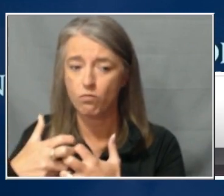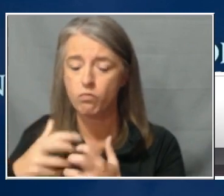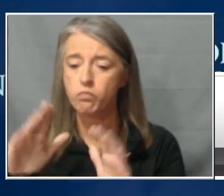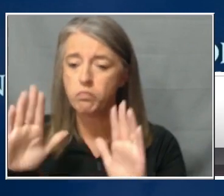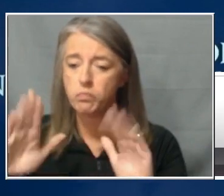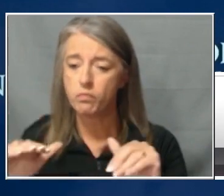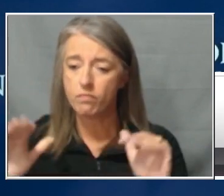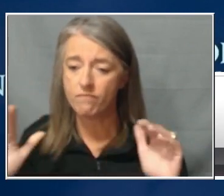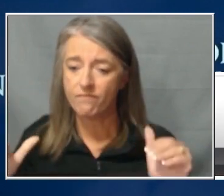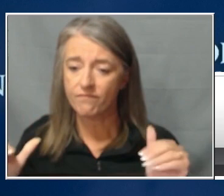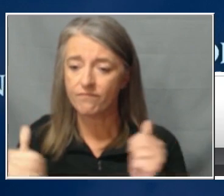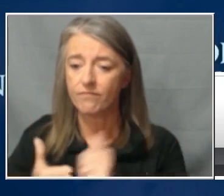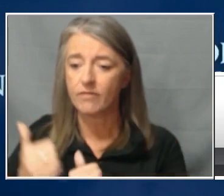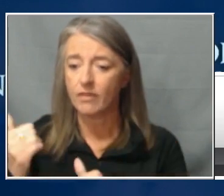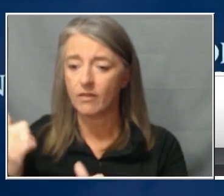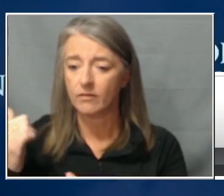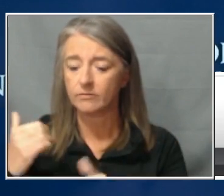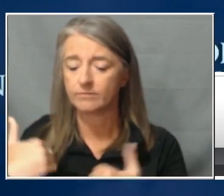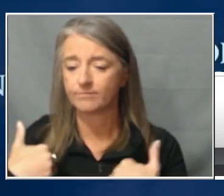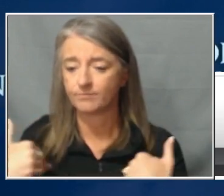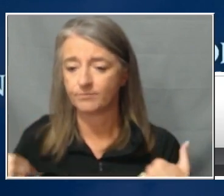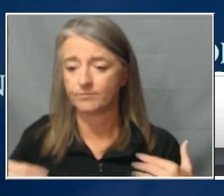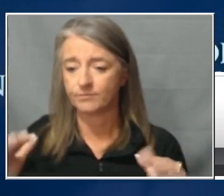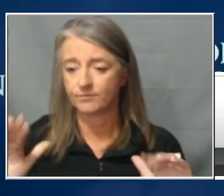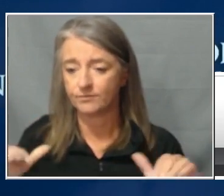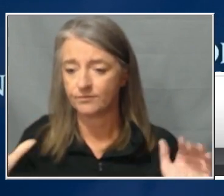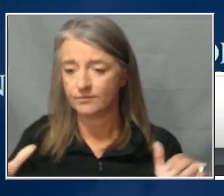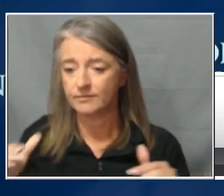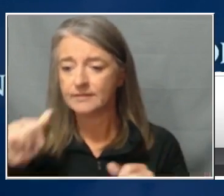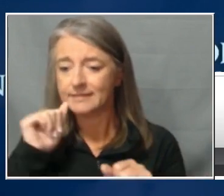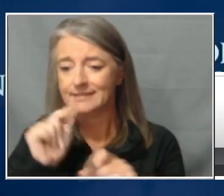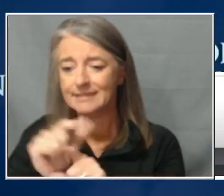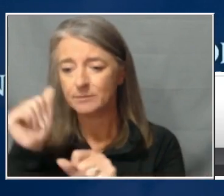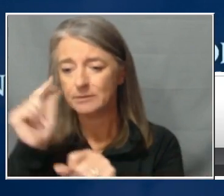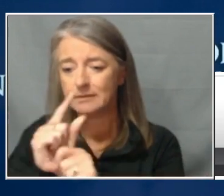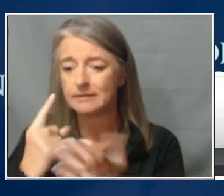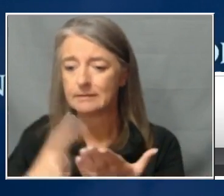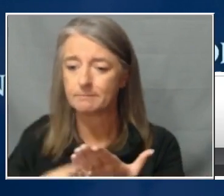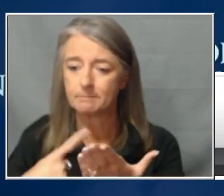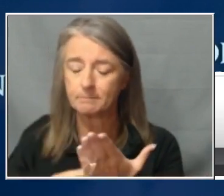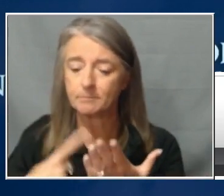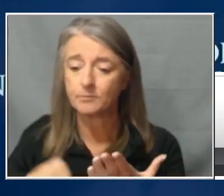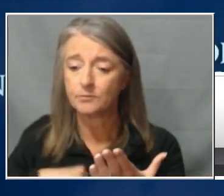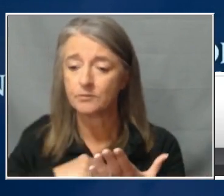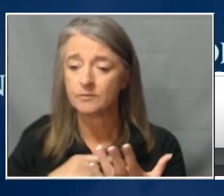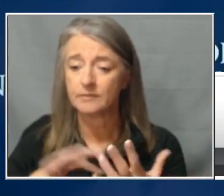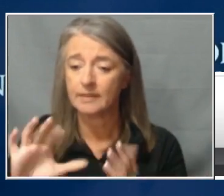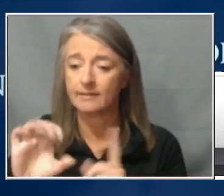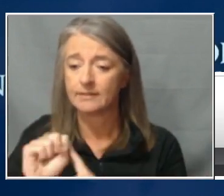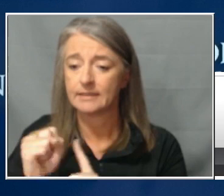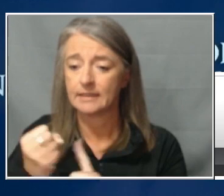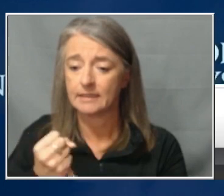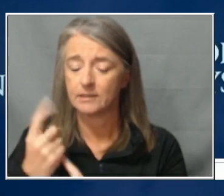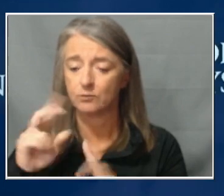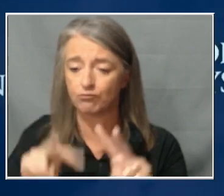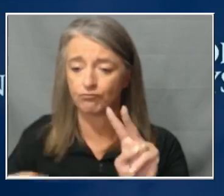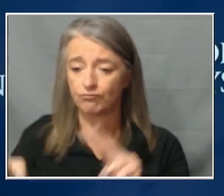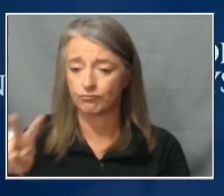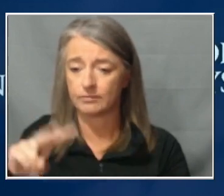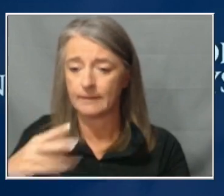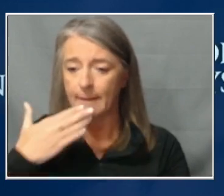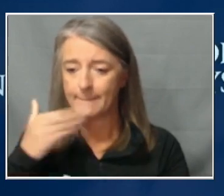children. Most of the time, children would be half matches. Sometimes siblings. Whenever we have a case, we always look at our